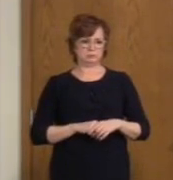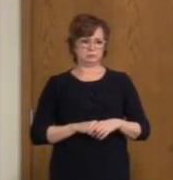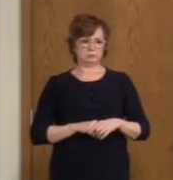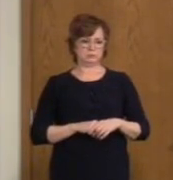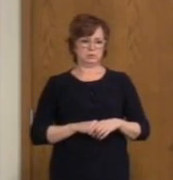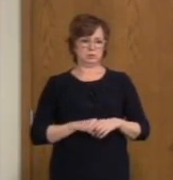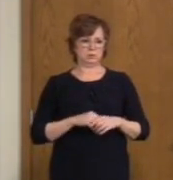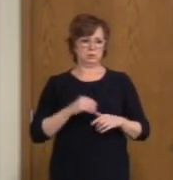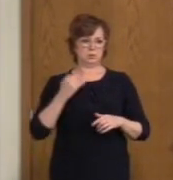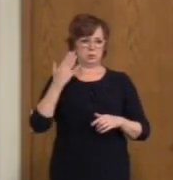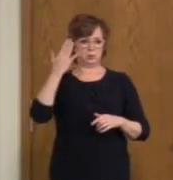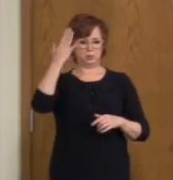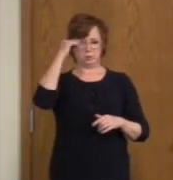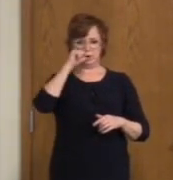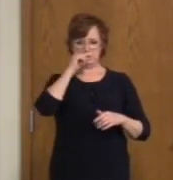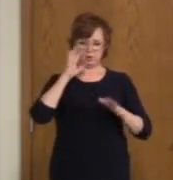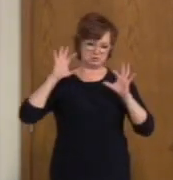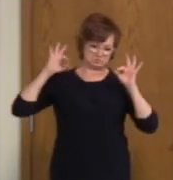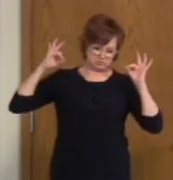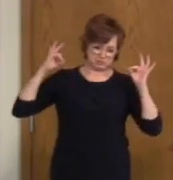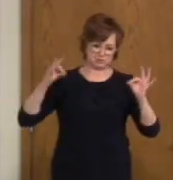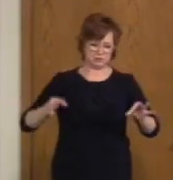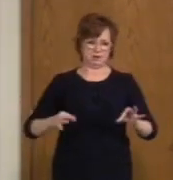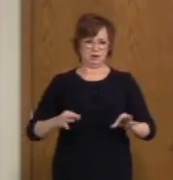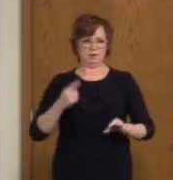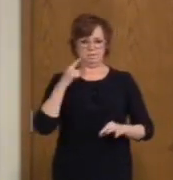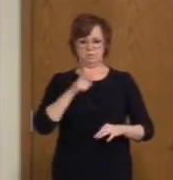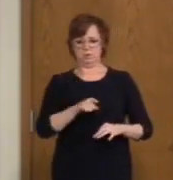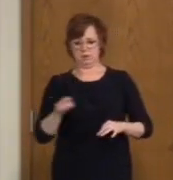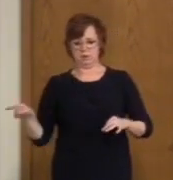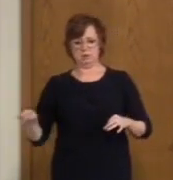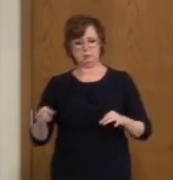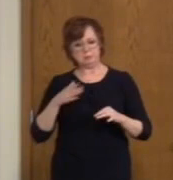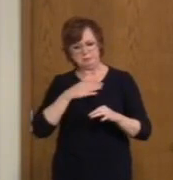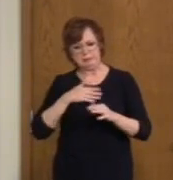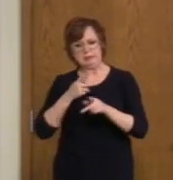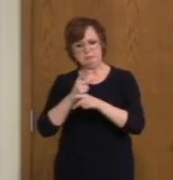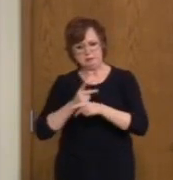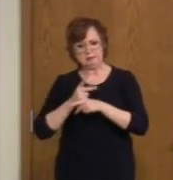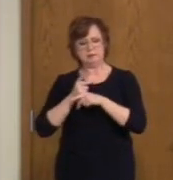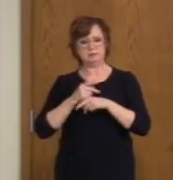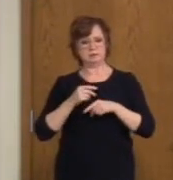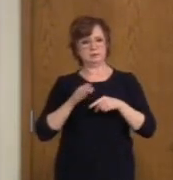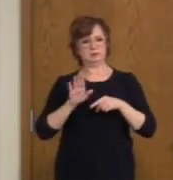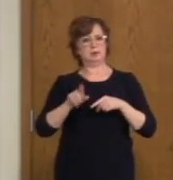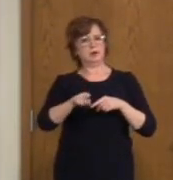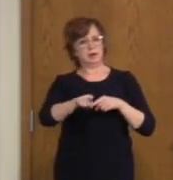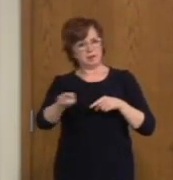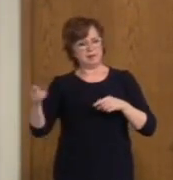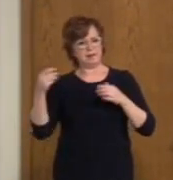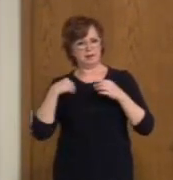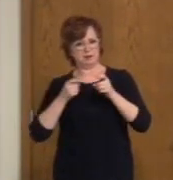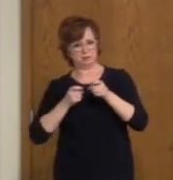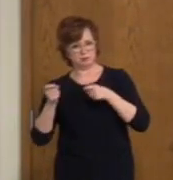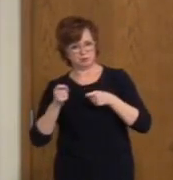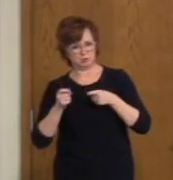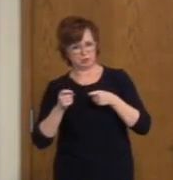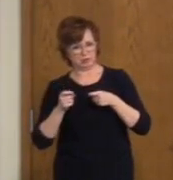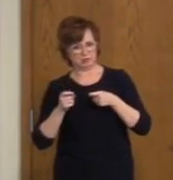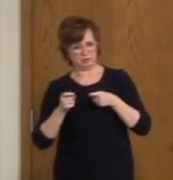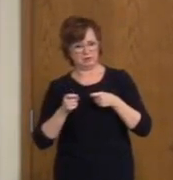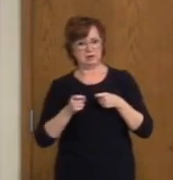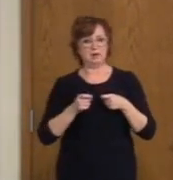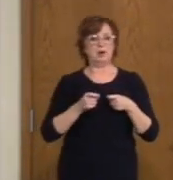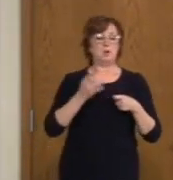to be diligent and kind of take the decision out of their hands and put restrictions in place that would maybe stop that